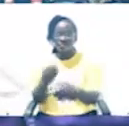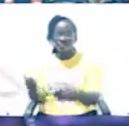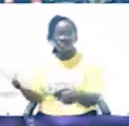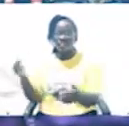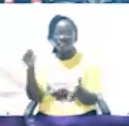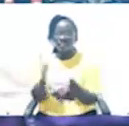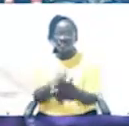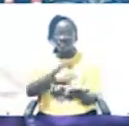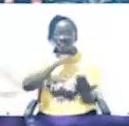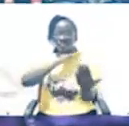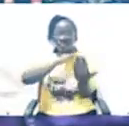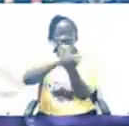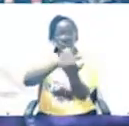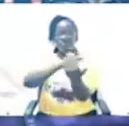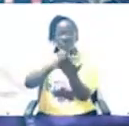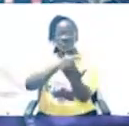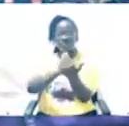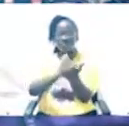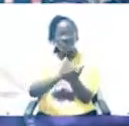Take away every